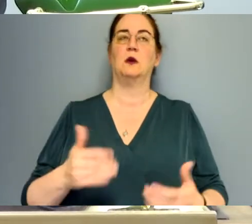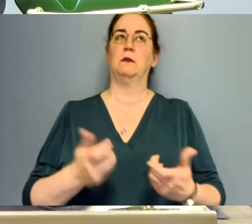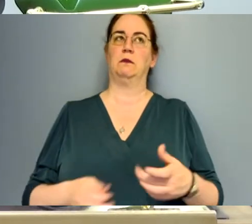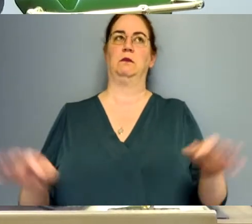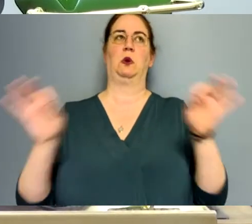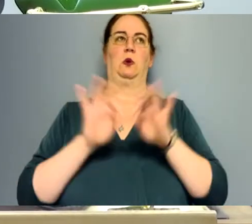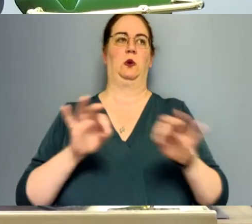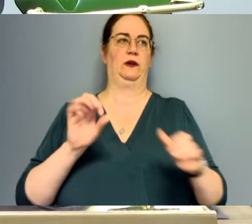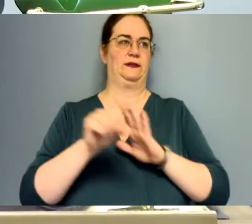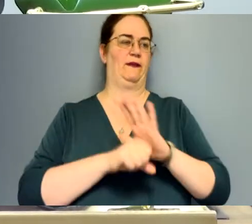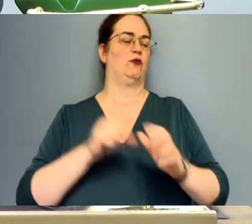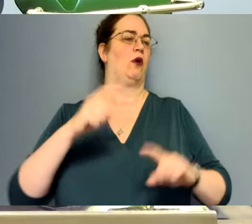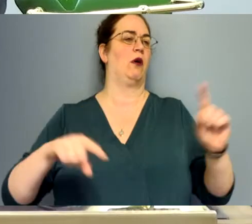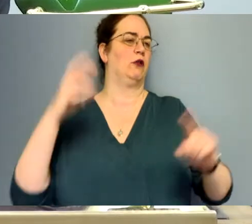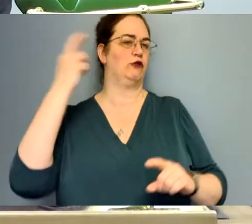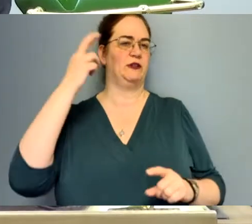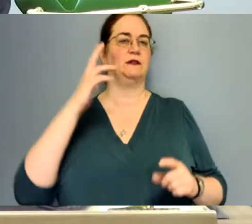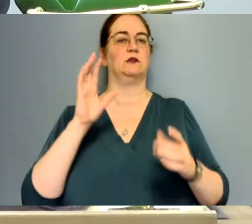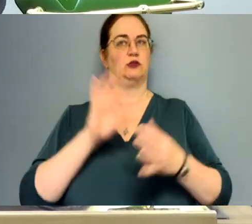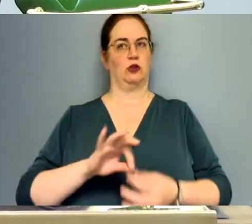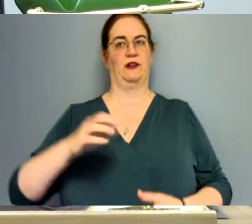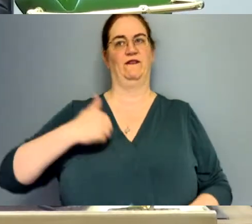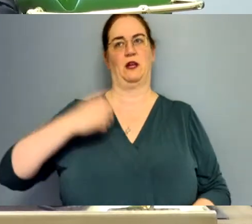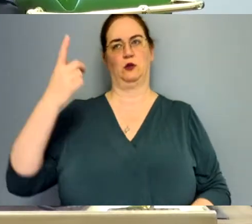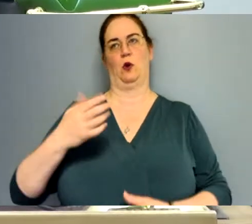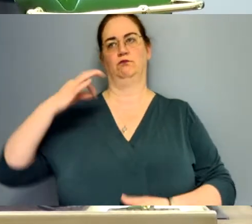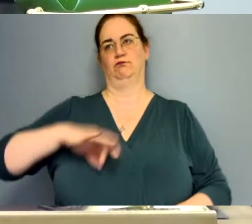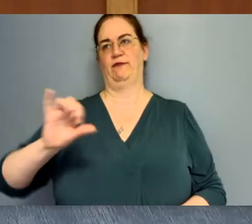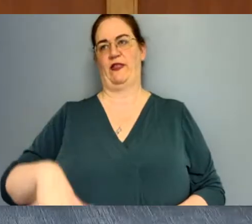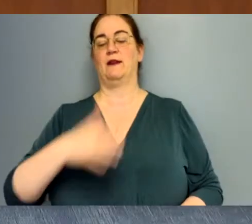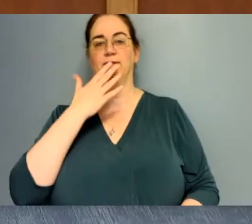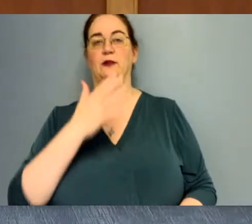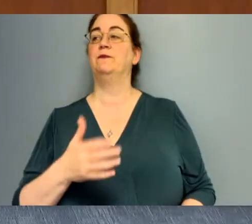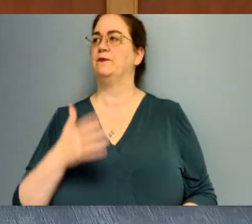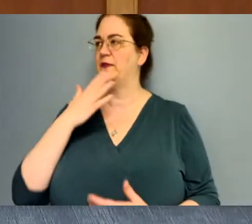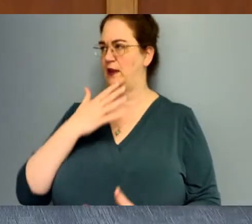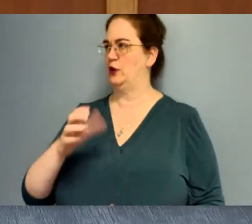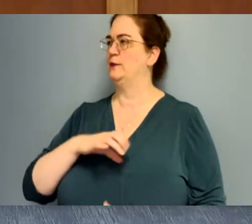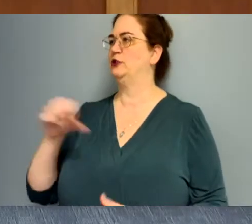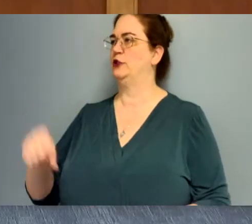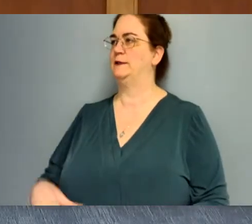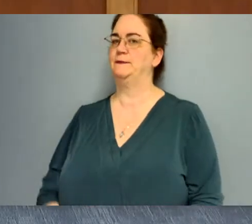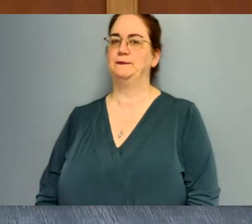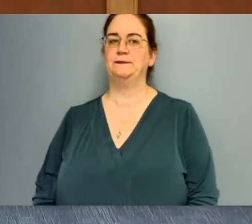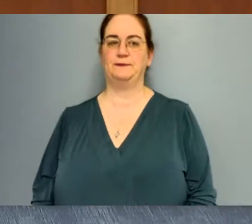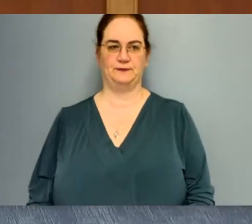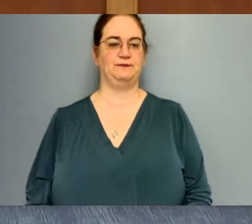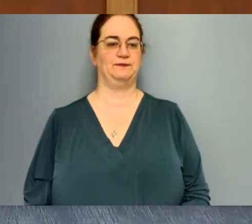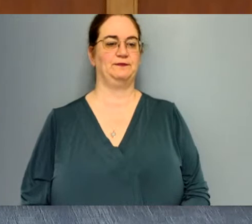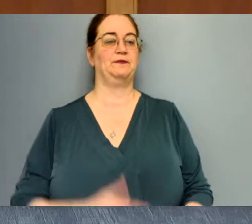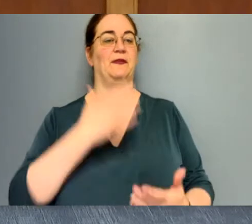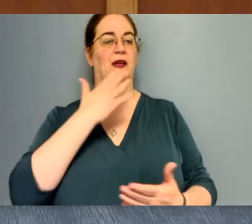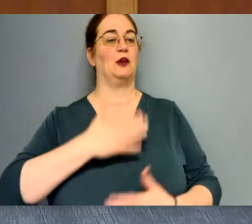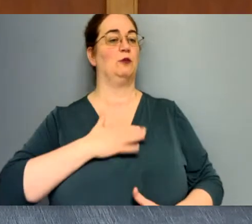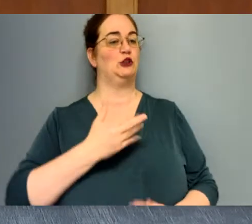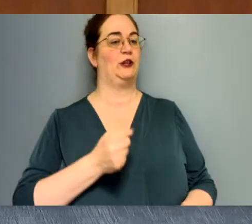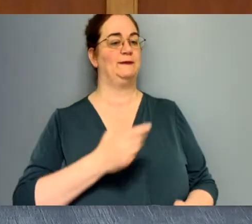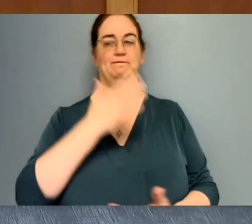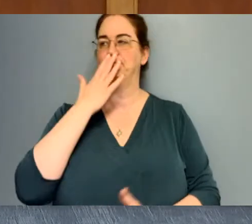for a variety of reasons, and certainly the veterans were one. Thank you. Absolutely, Commissioner. Thank you. Okay, thank you, appreciate it. Thank